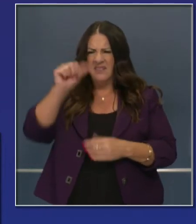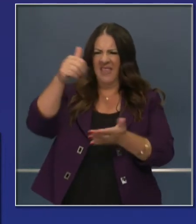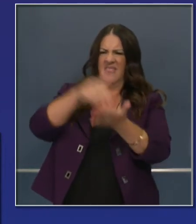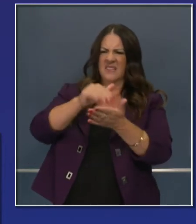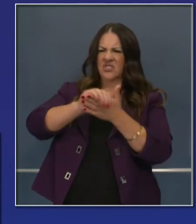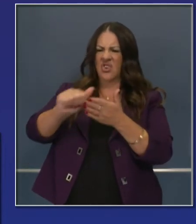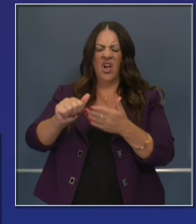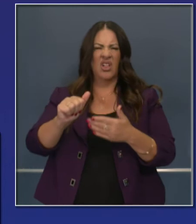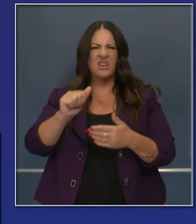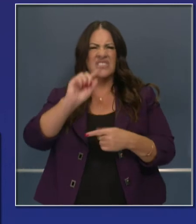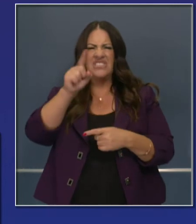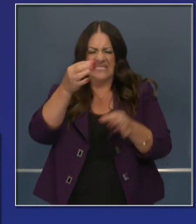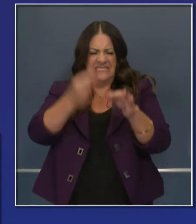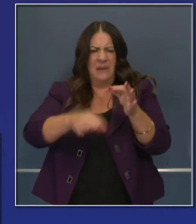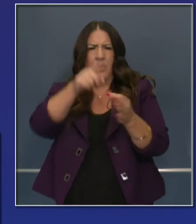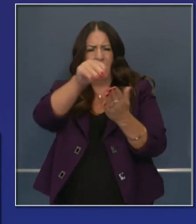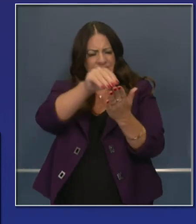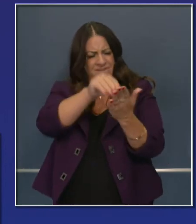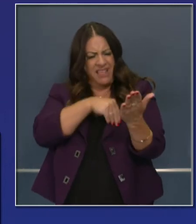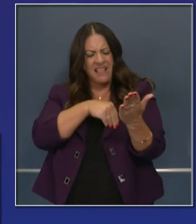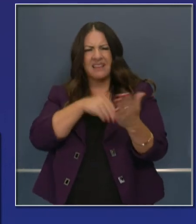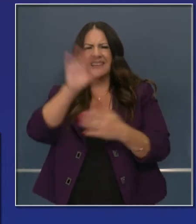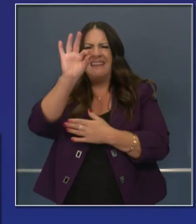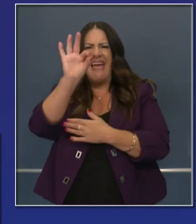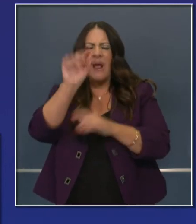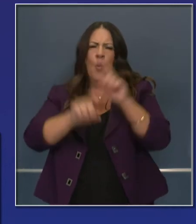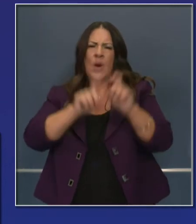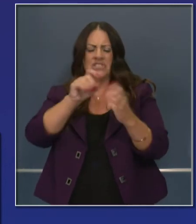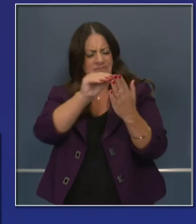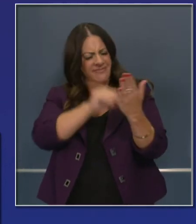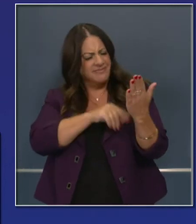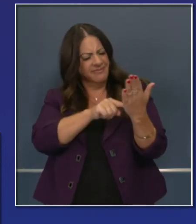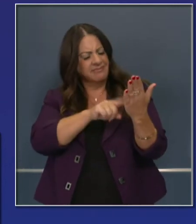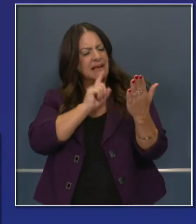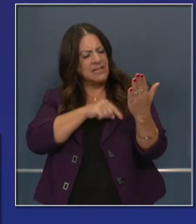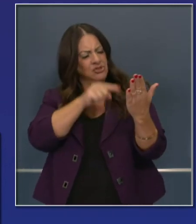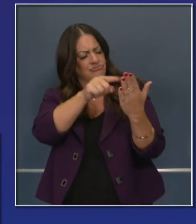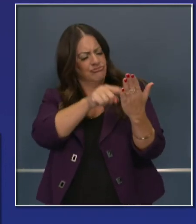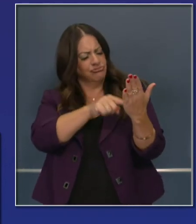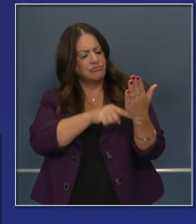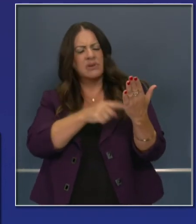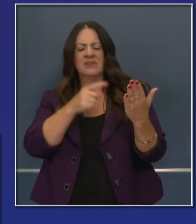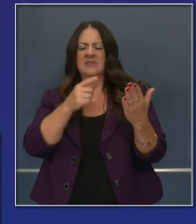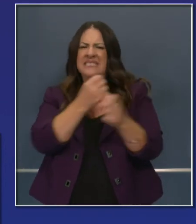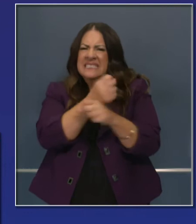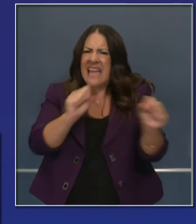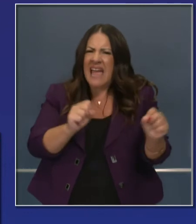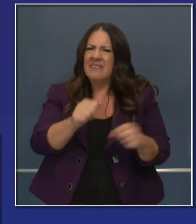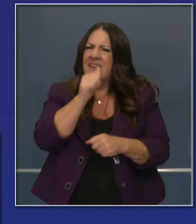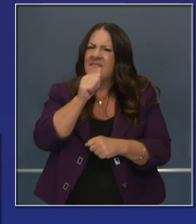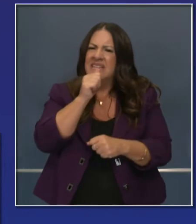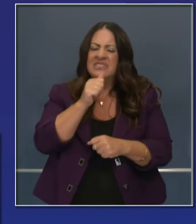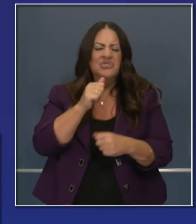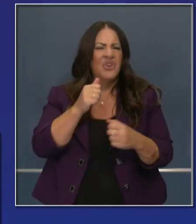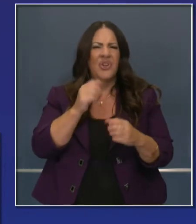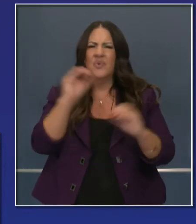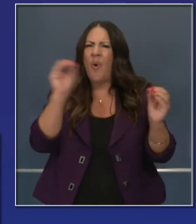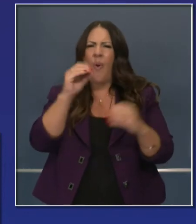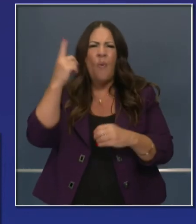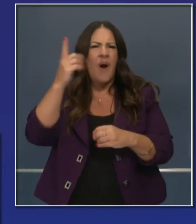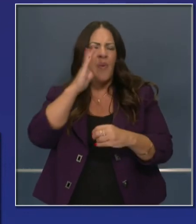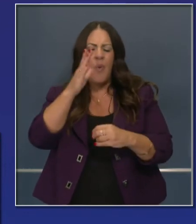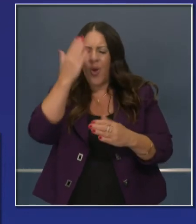contribution, filling out a form, and answering 9 simple, easy questions that are safe and confidential, meaning you don't have to worry about that